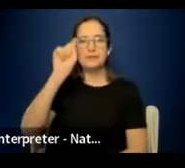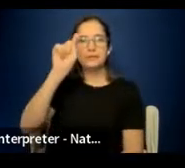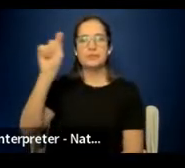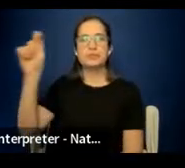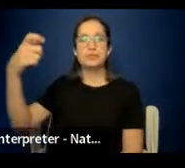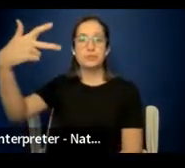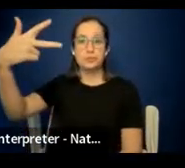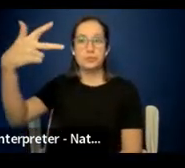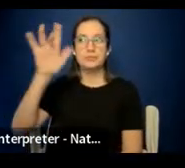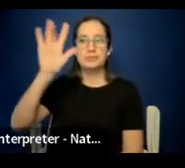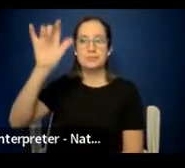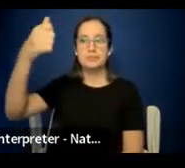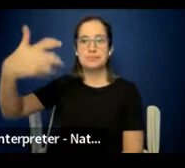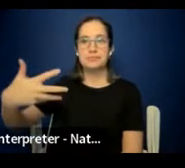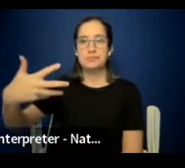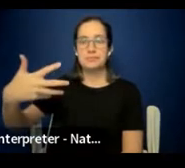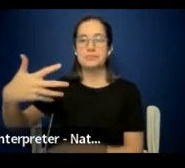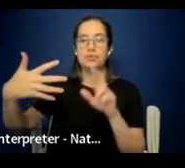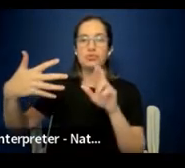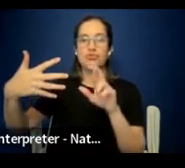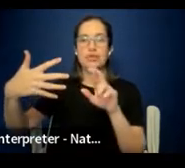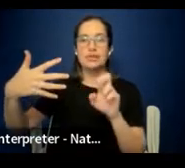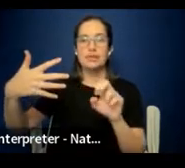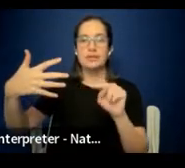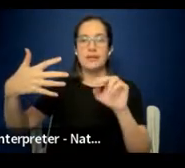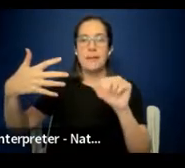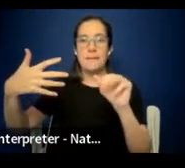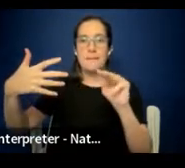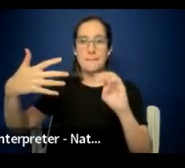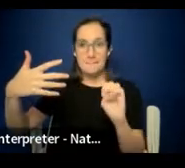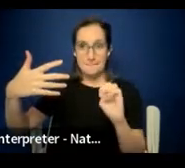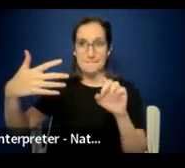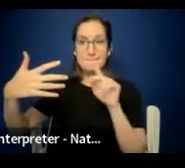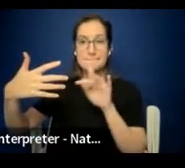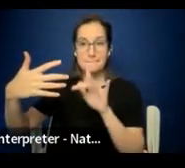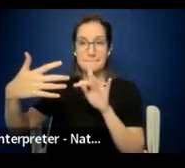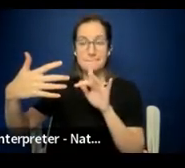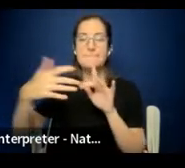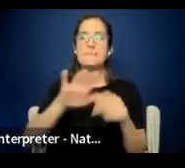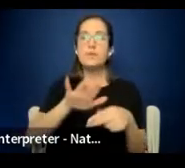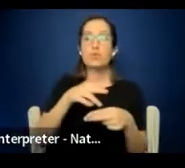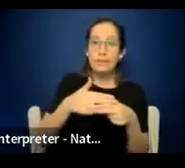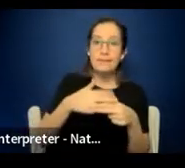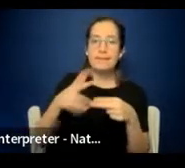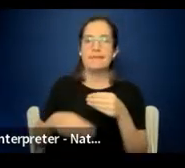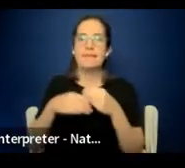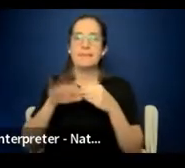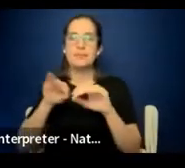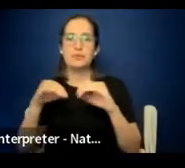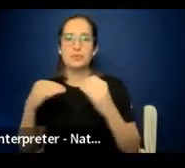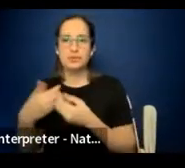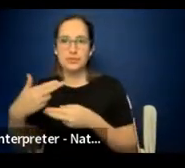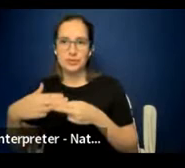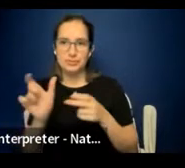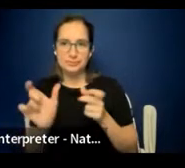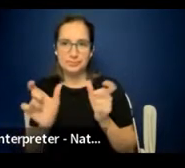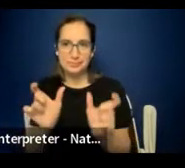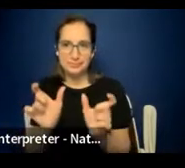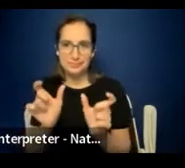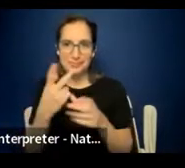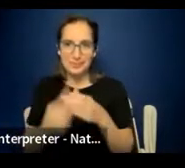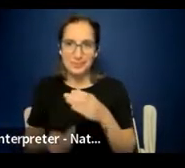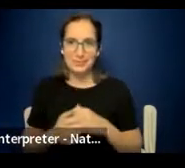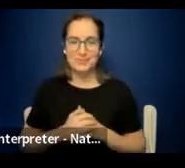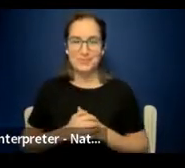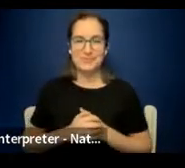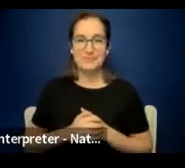picture, click the rename dropdown, and you'll be able to insert your organization name after your display name.